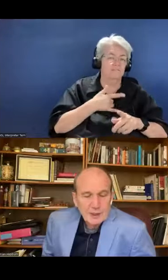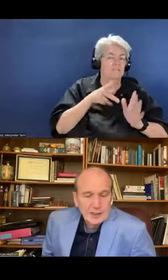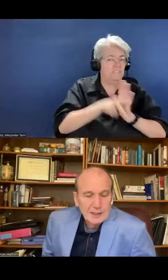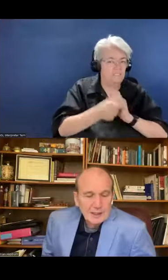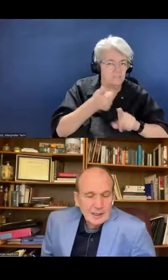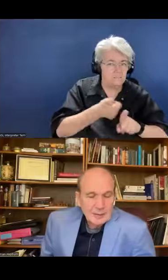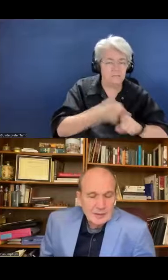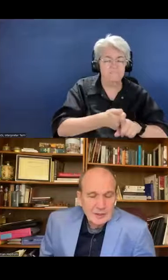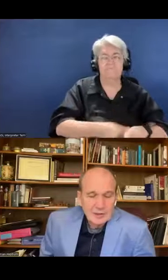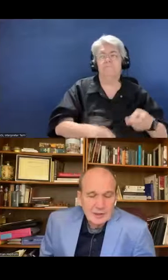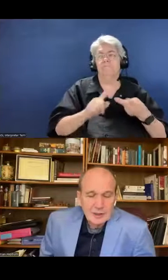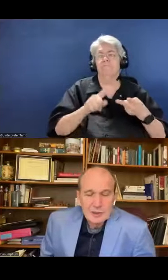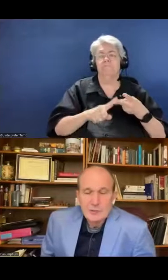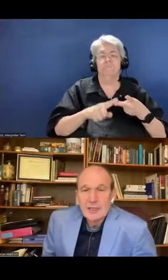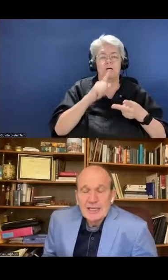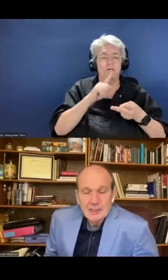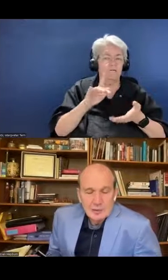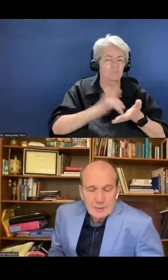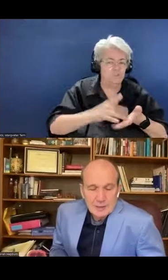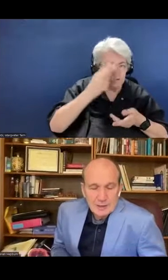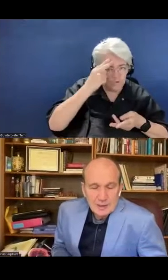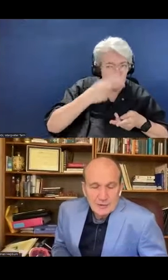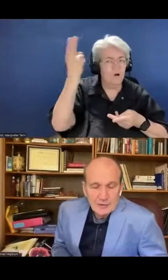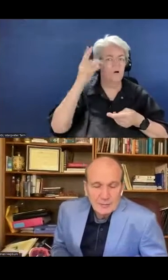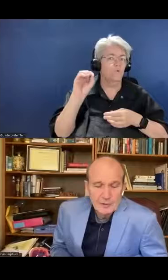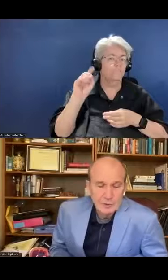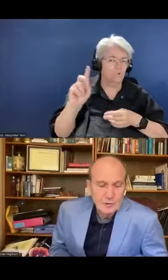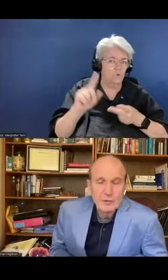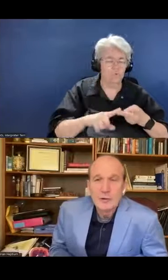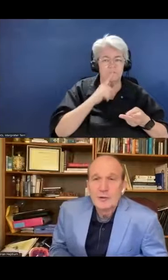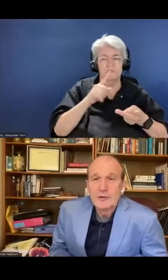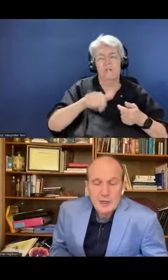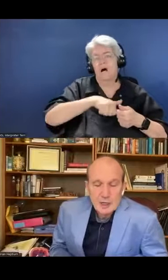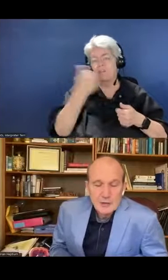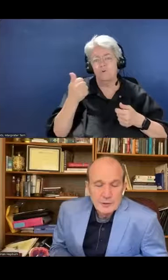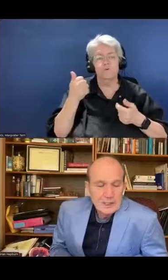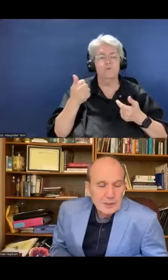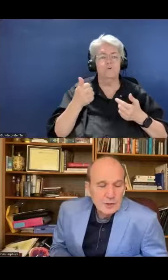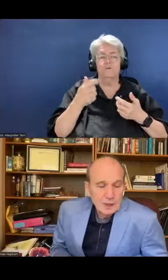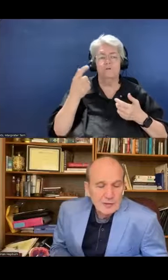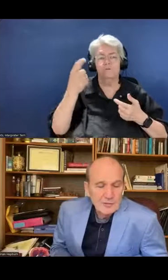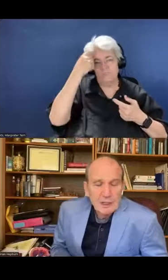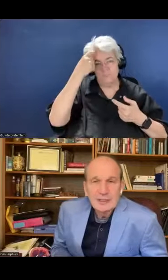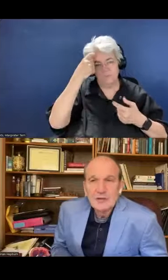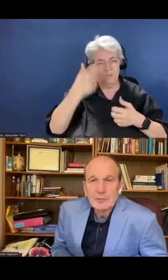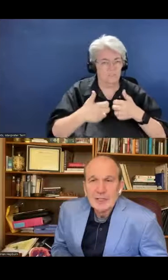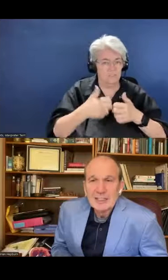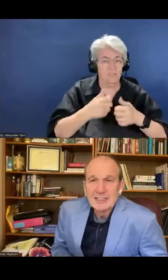overdose, other incidents and conditions related to mental health and substance use disorders are the leading cause